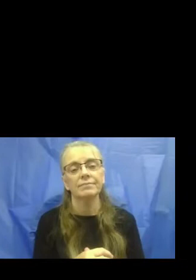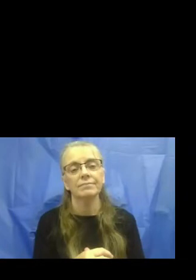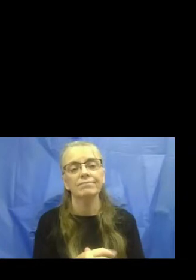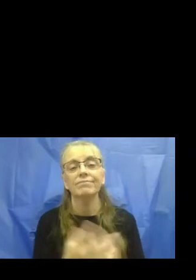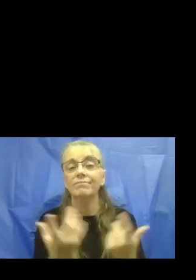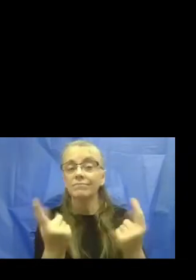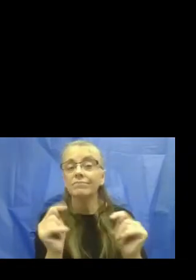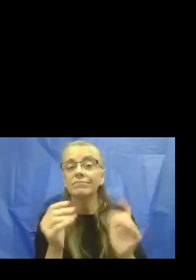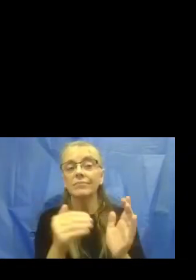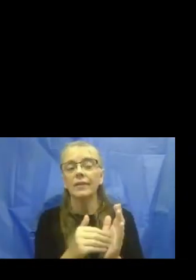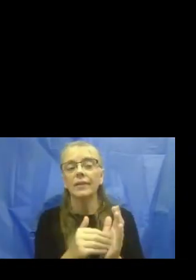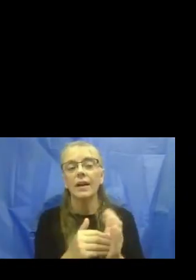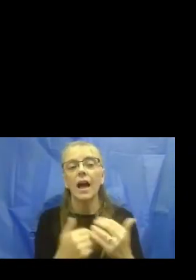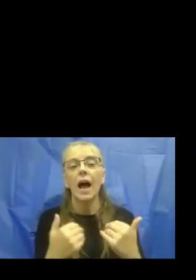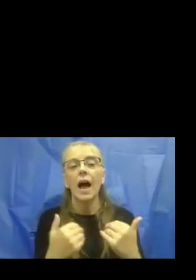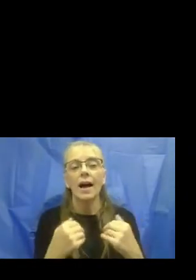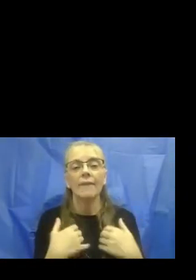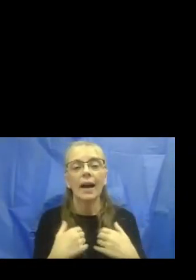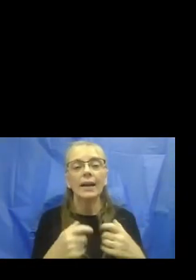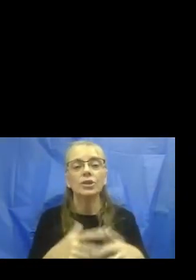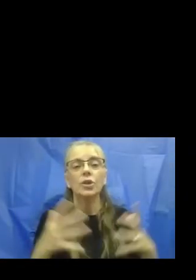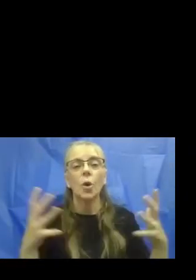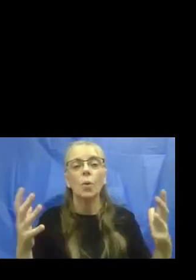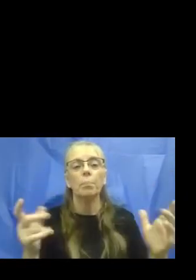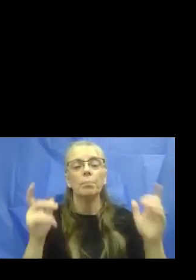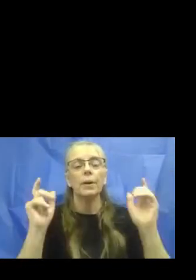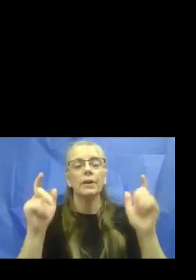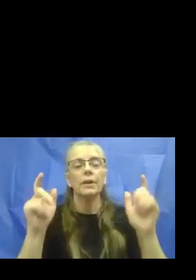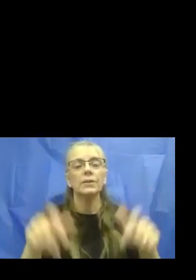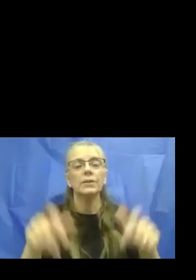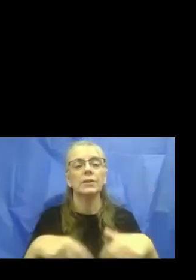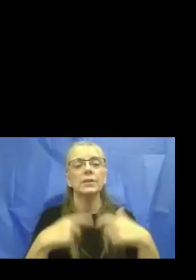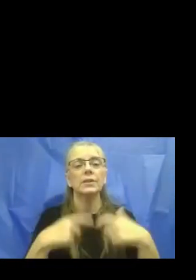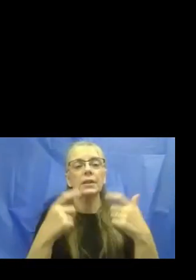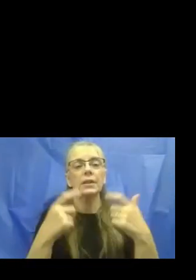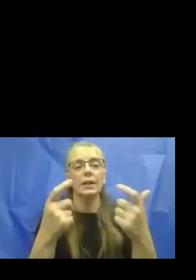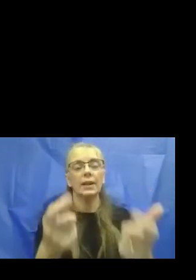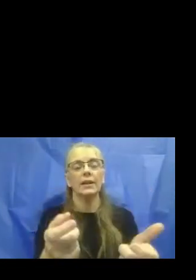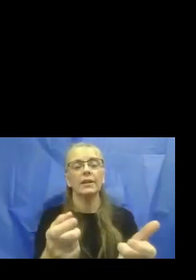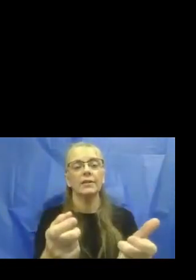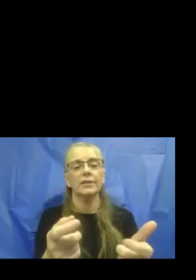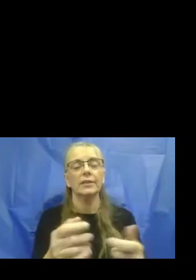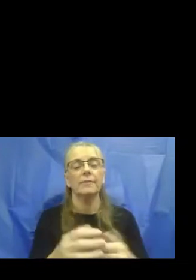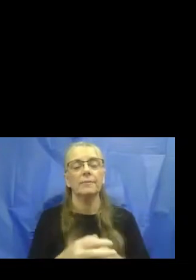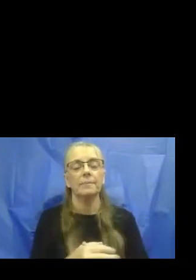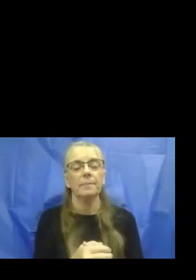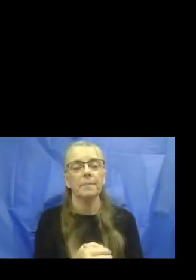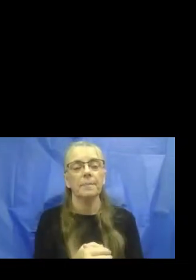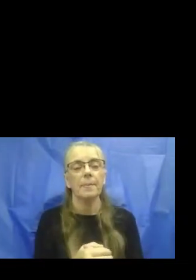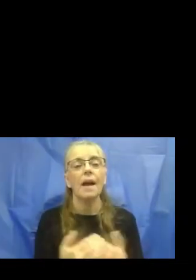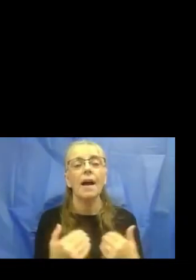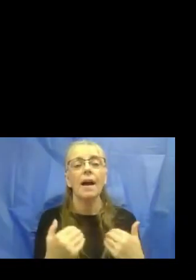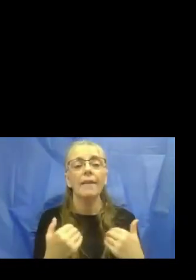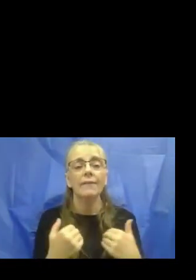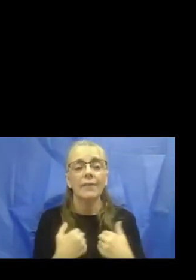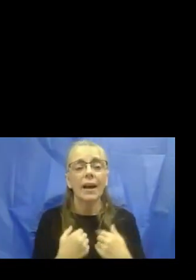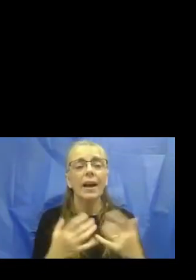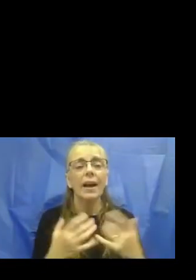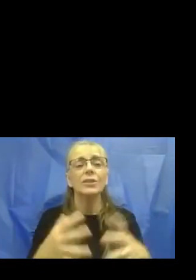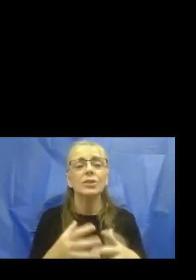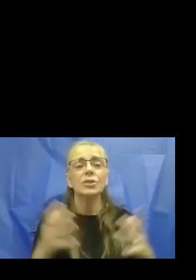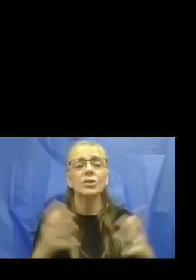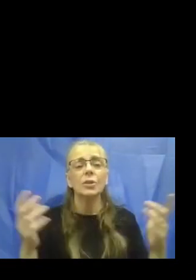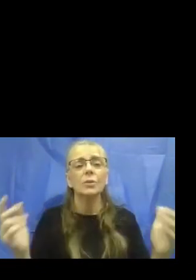to give. I've got so much to give. This is the life I